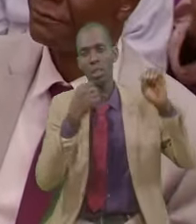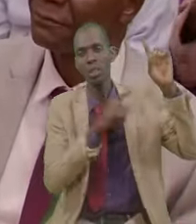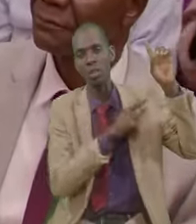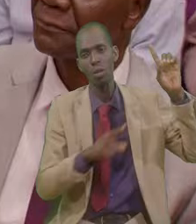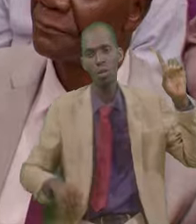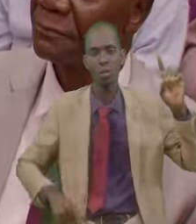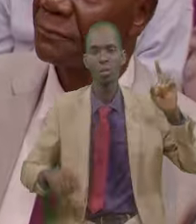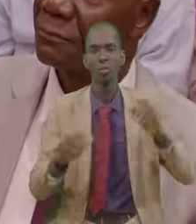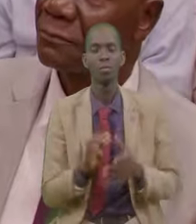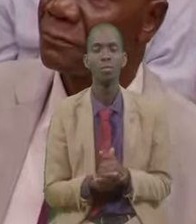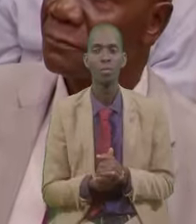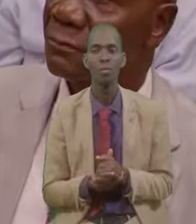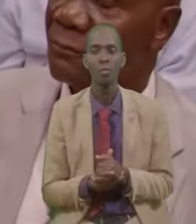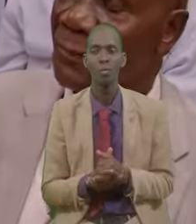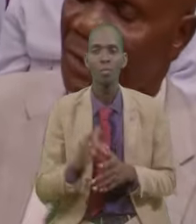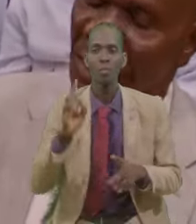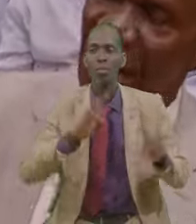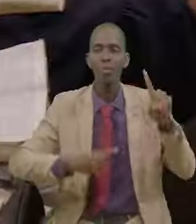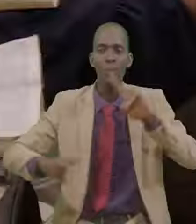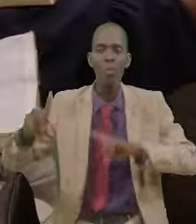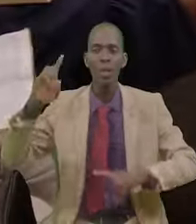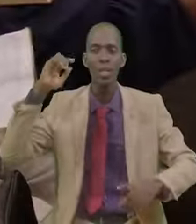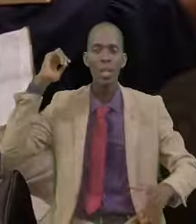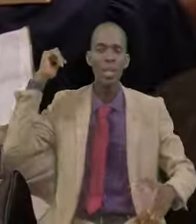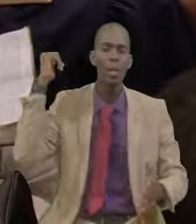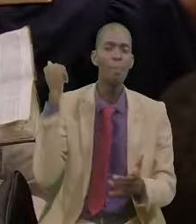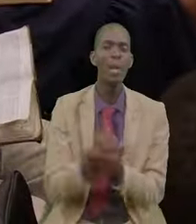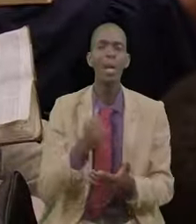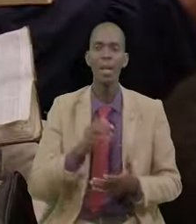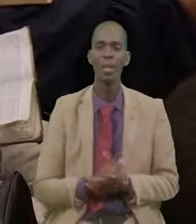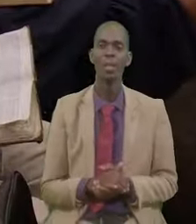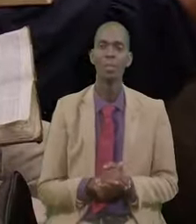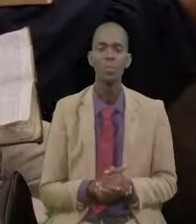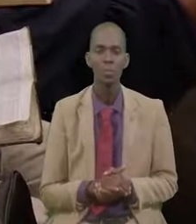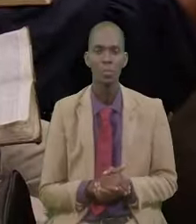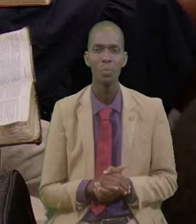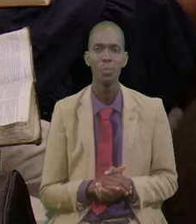Lord. Somebody shout amen.